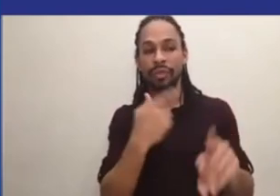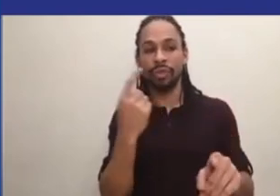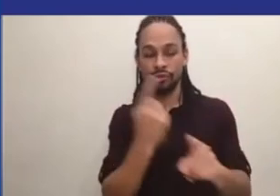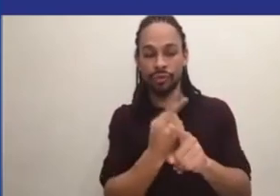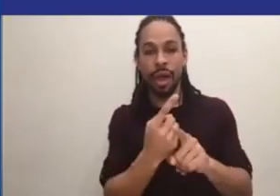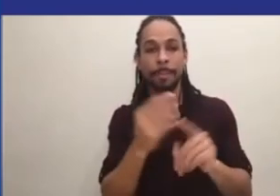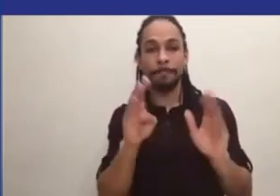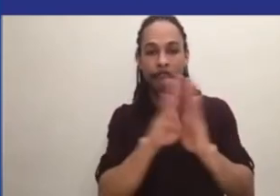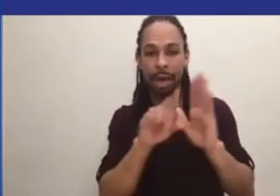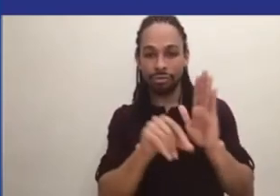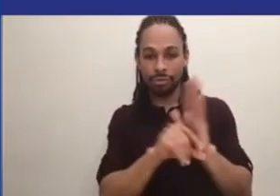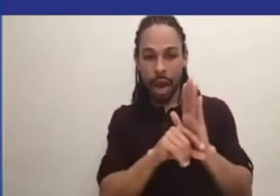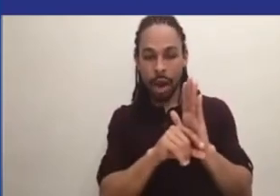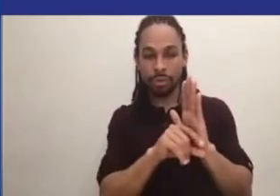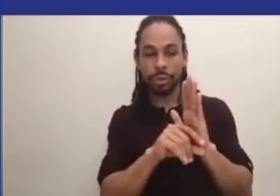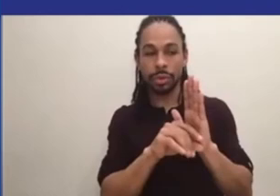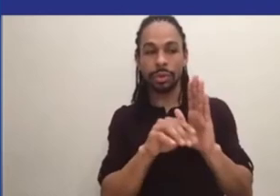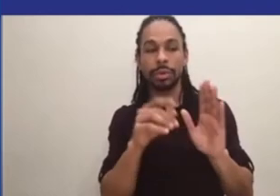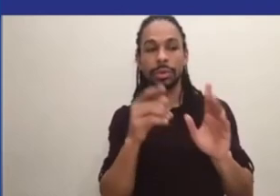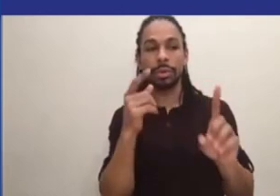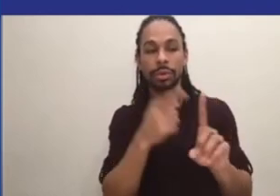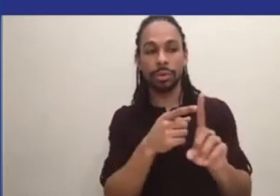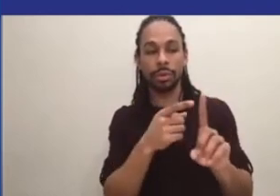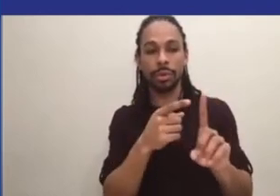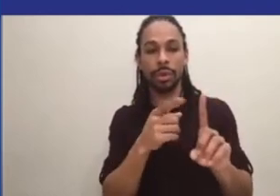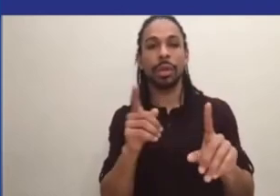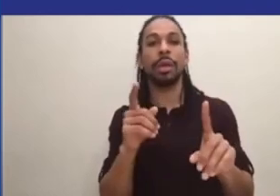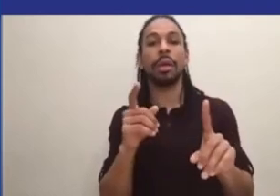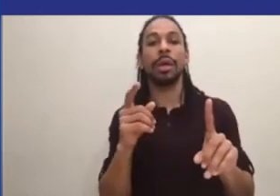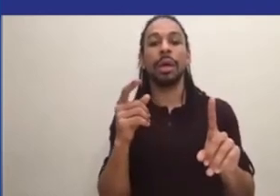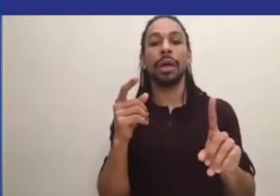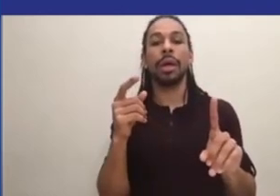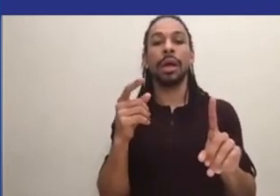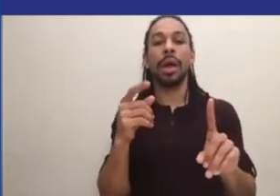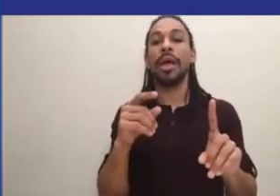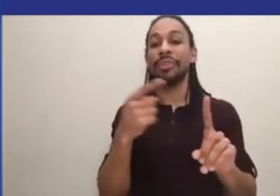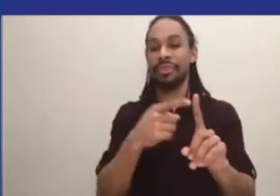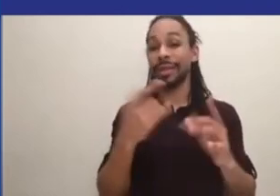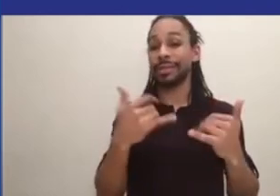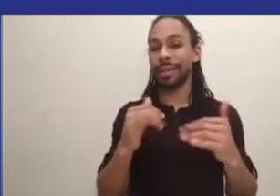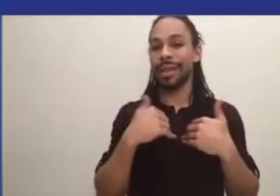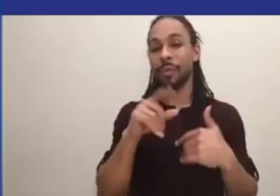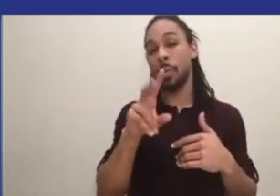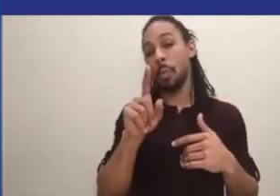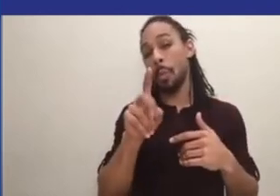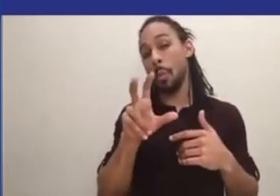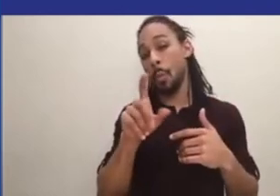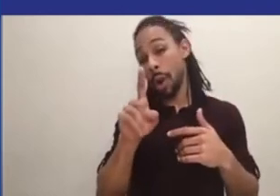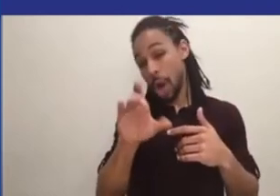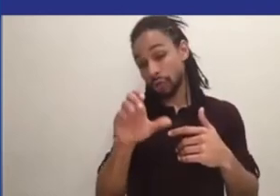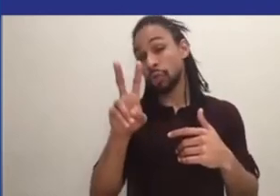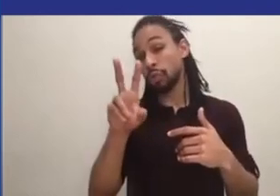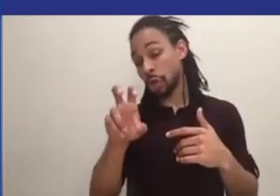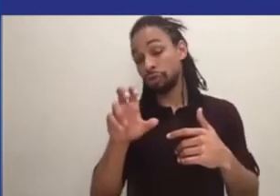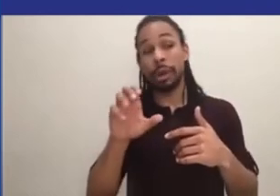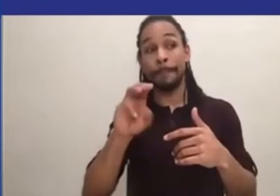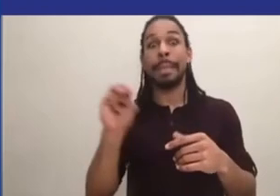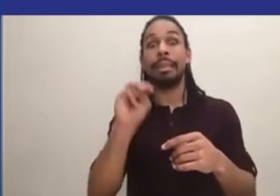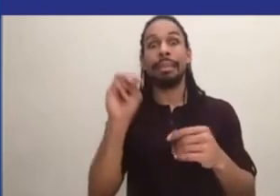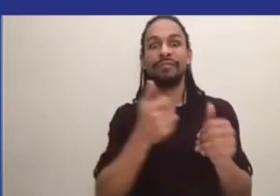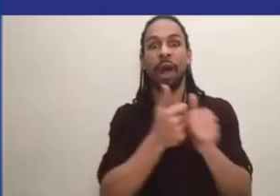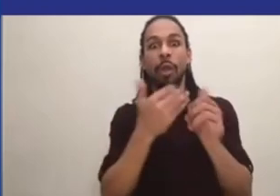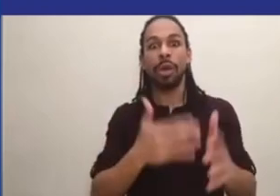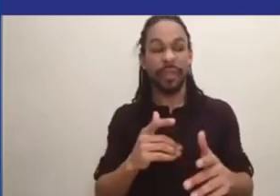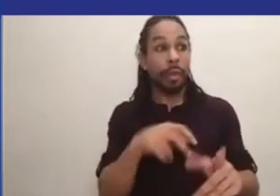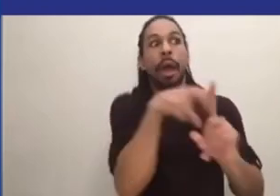from the east side over here, you know? But they got 100 million followers, 2 million followers, you know? And now, a week